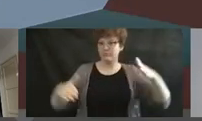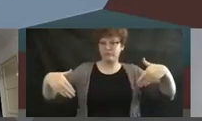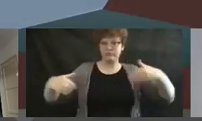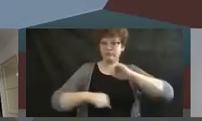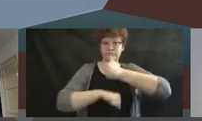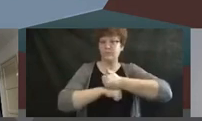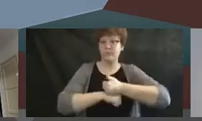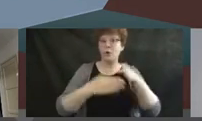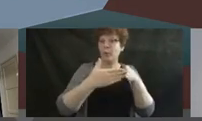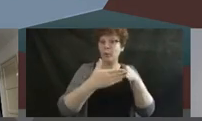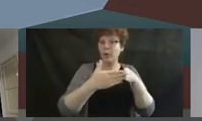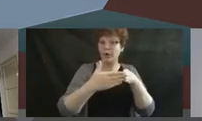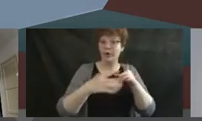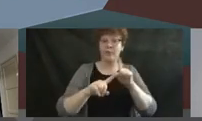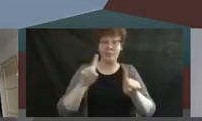As soon as we select the door,